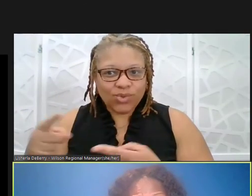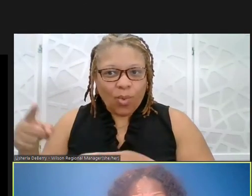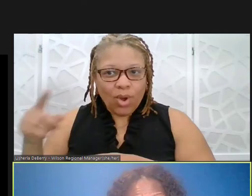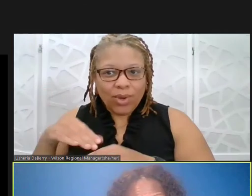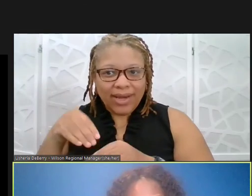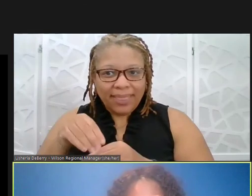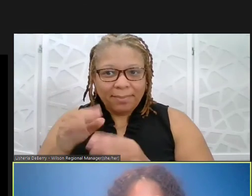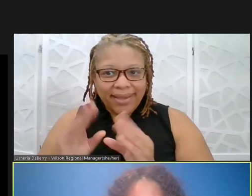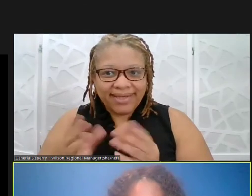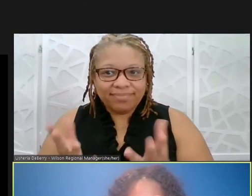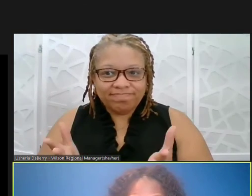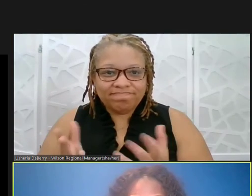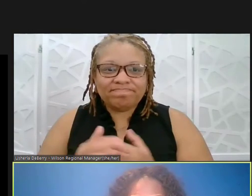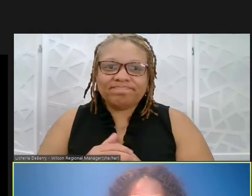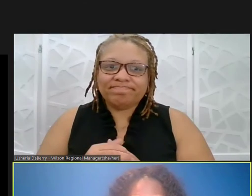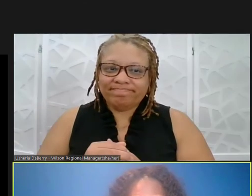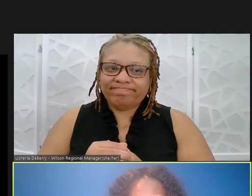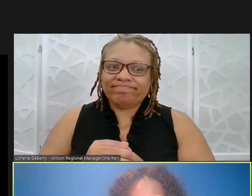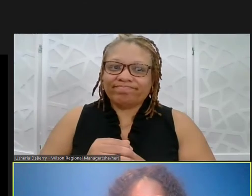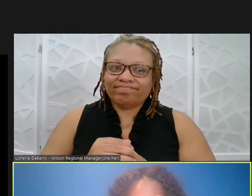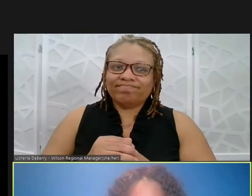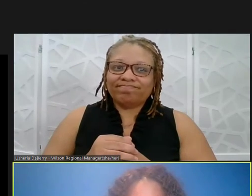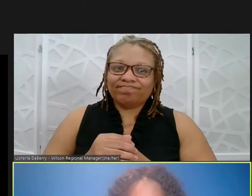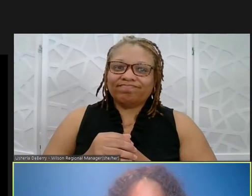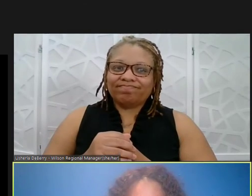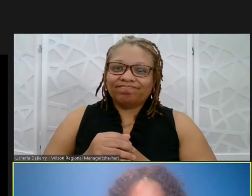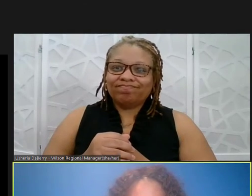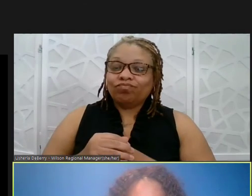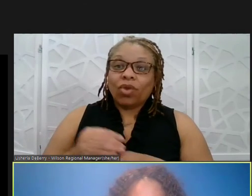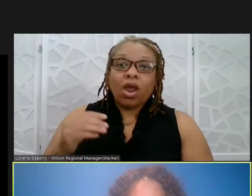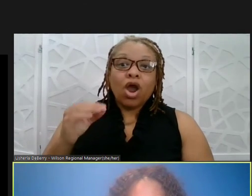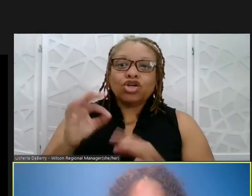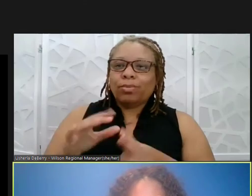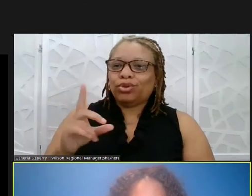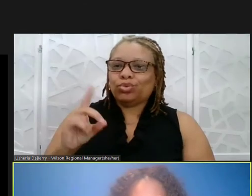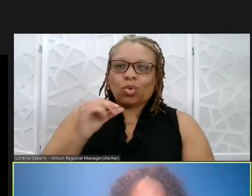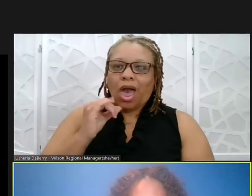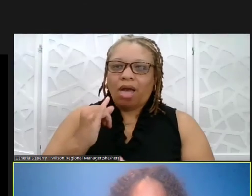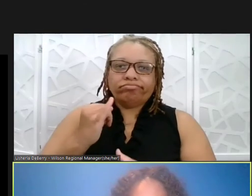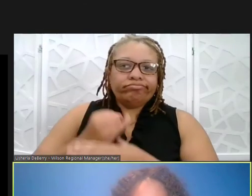We want to feel included as well. We want to know what's going on in the meeting.